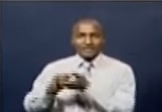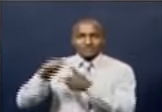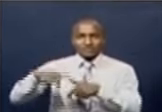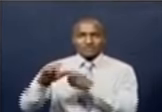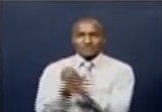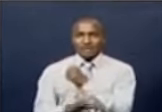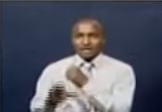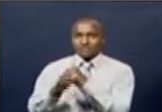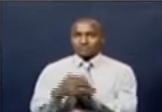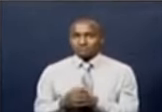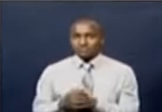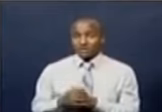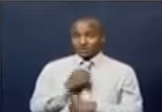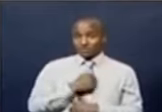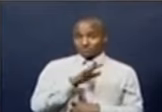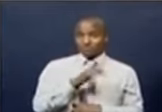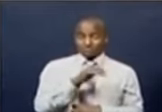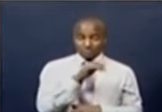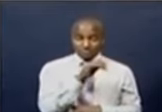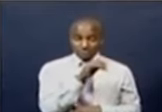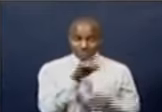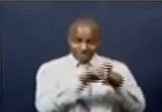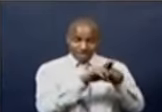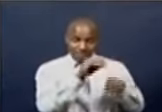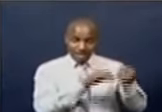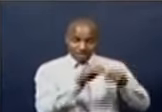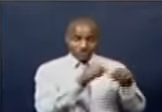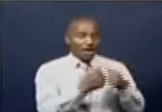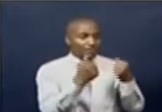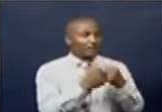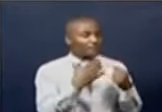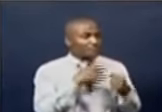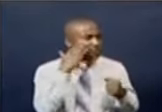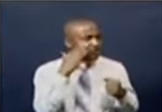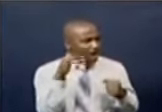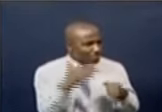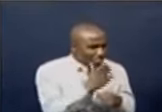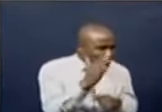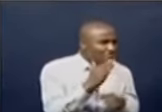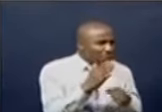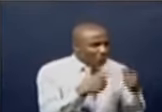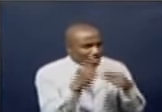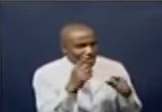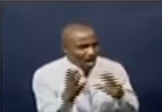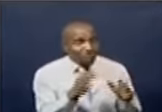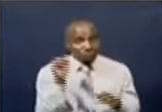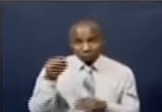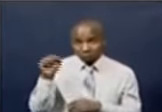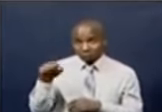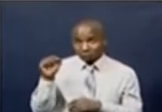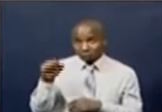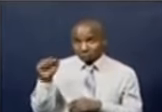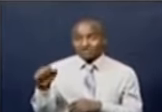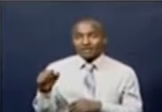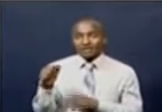back to the same elections they've been doing, they'll still find their way like they have been doing, isn't it? Of course, you know